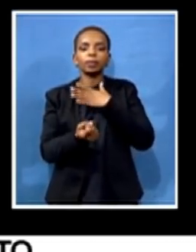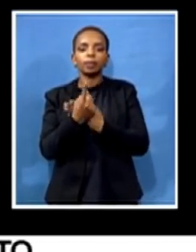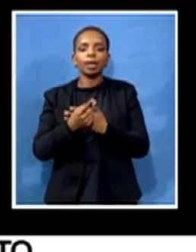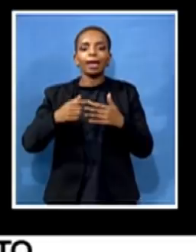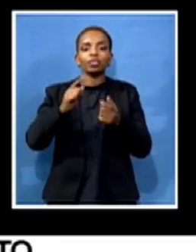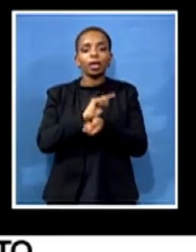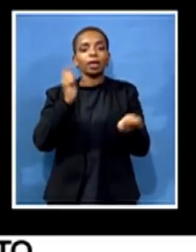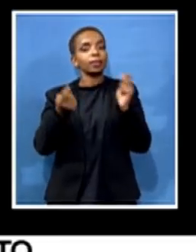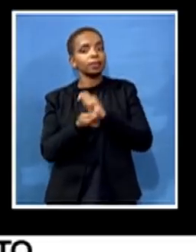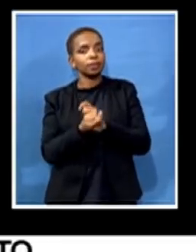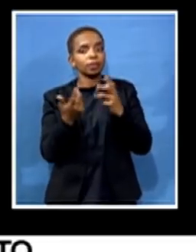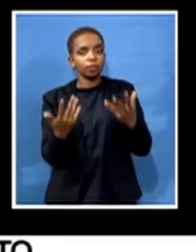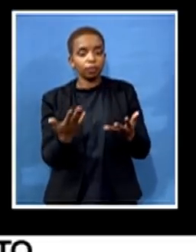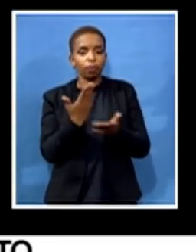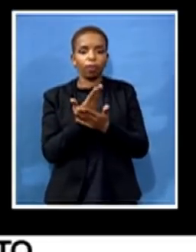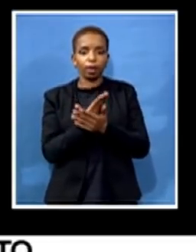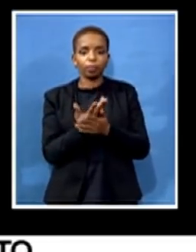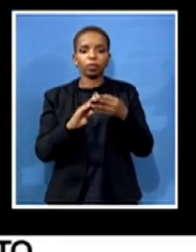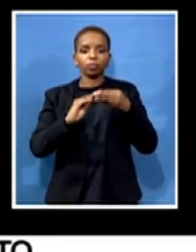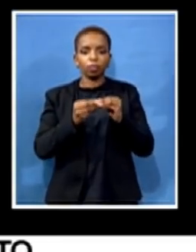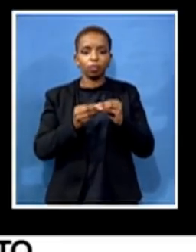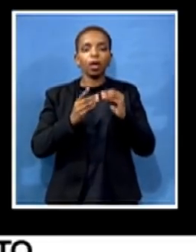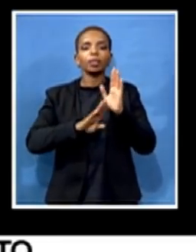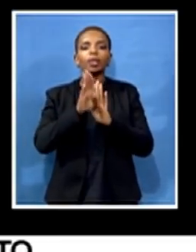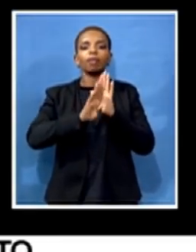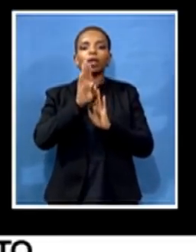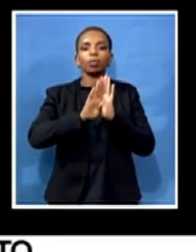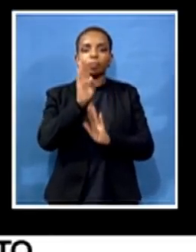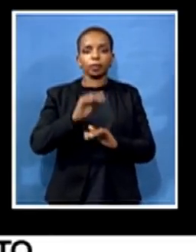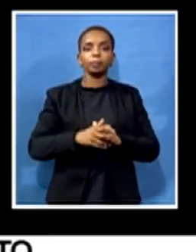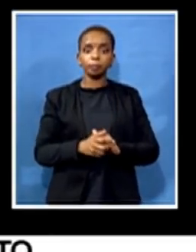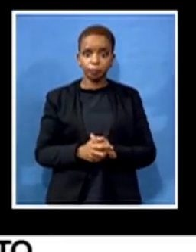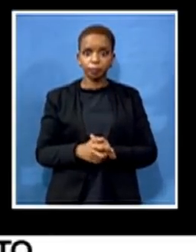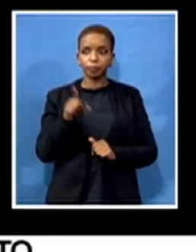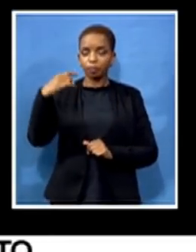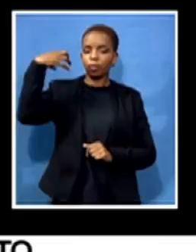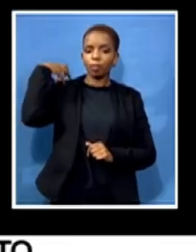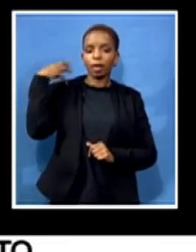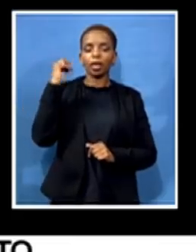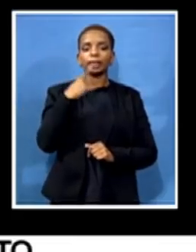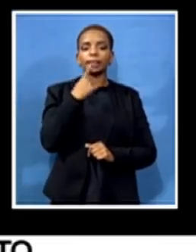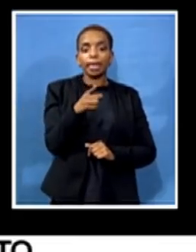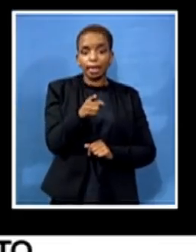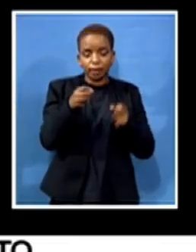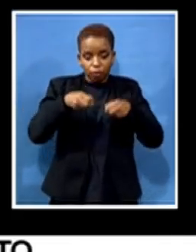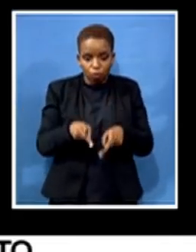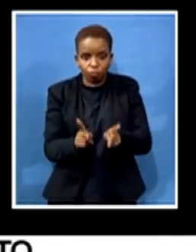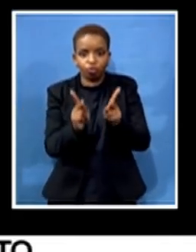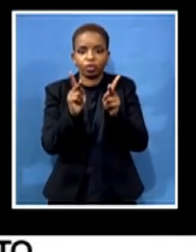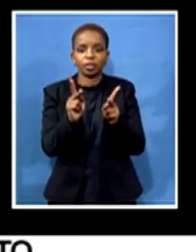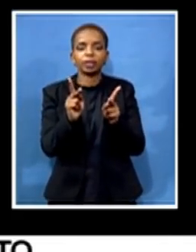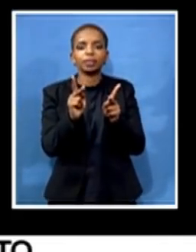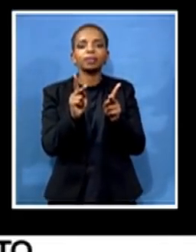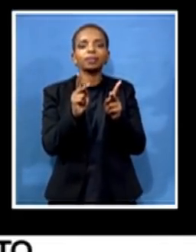and growth. The Minister also said that these opportunities call for more sacrifices and suggested